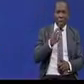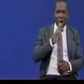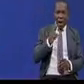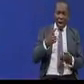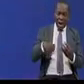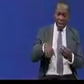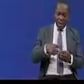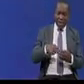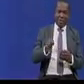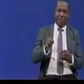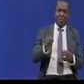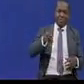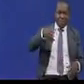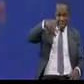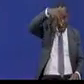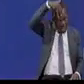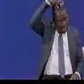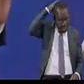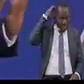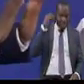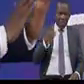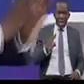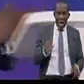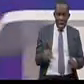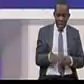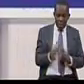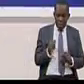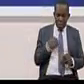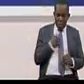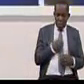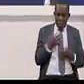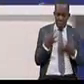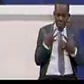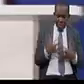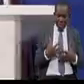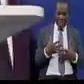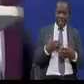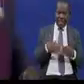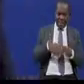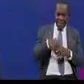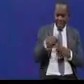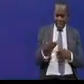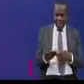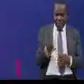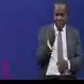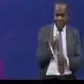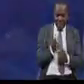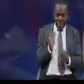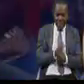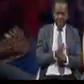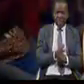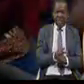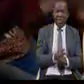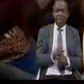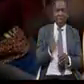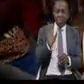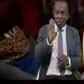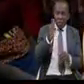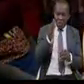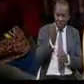as you breathe out overcoming power, silently your faith will keep on walking in Jesus'